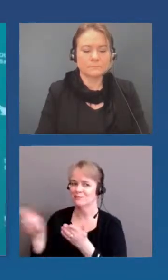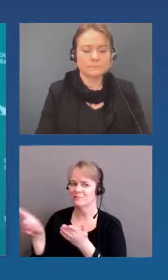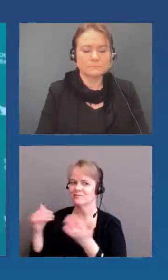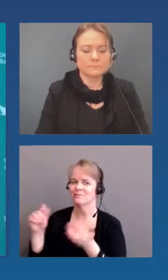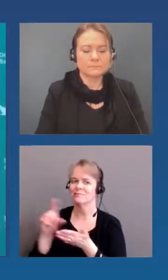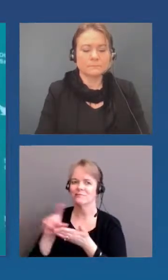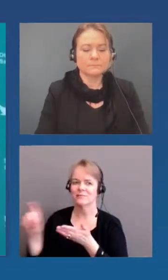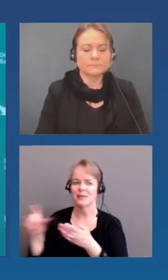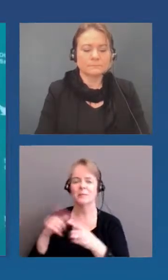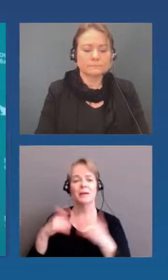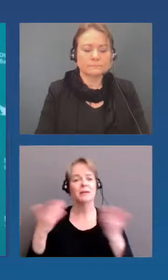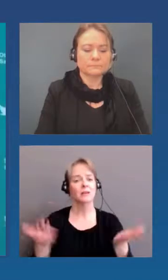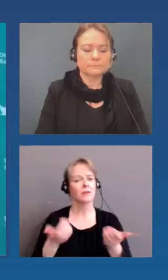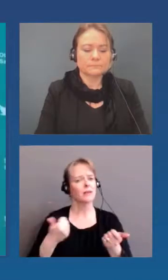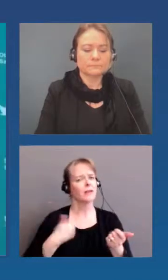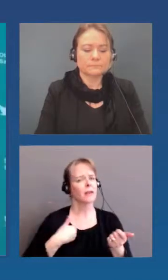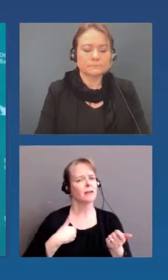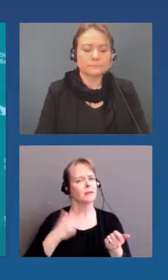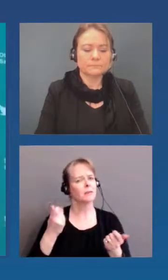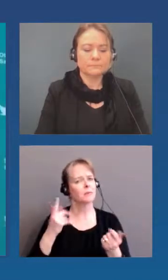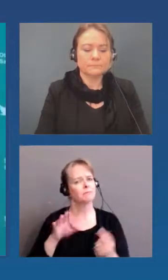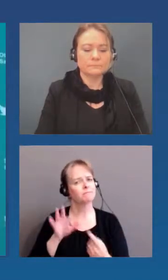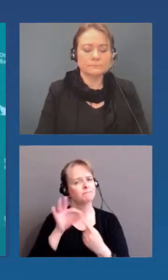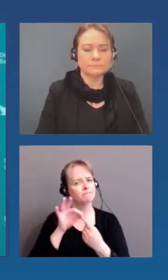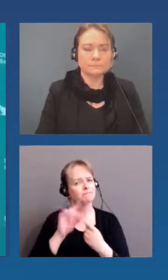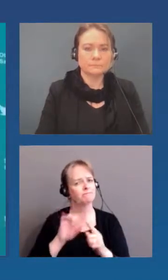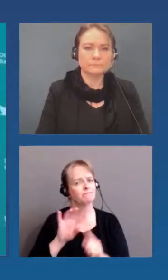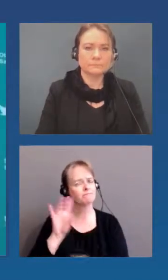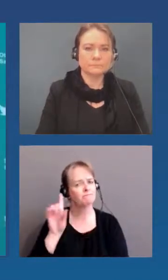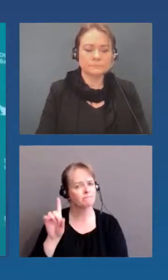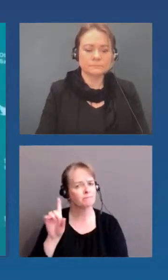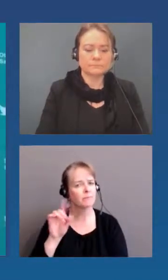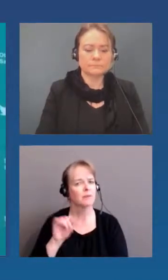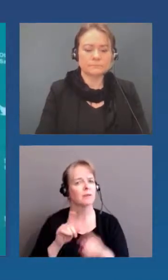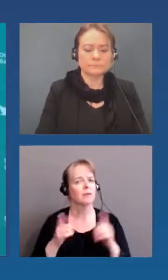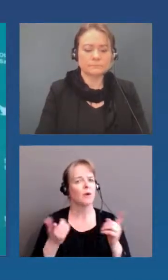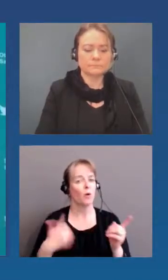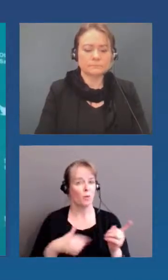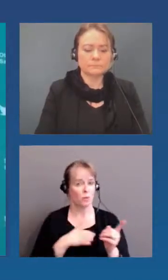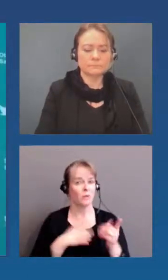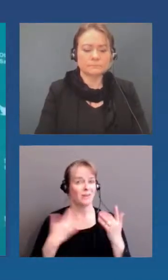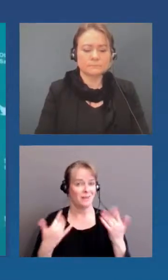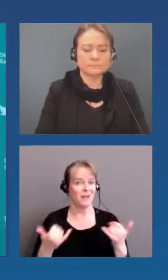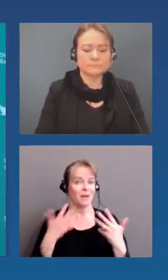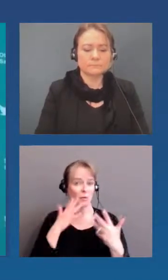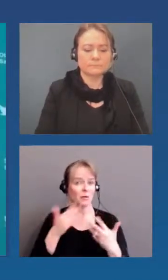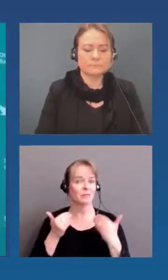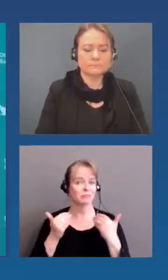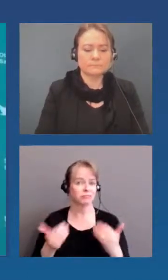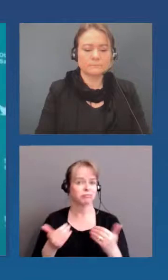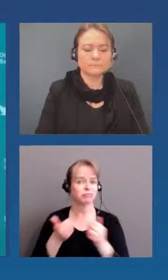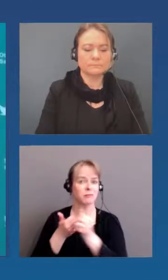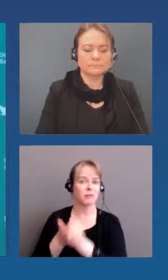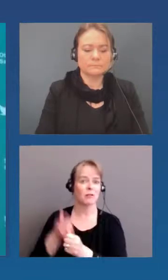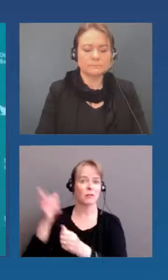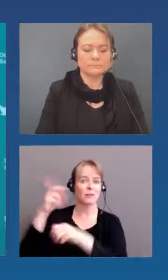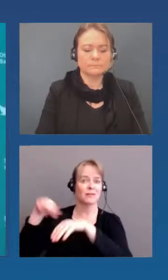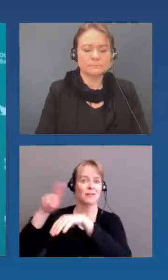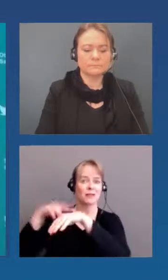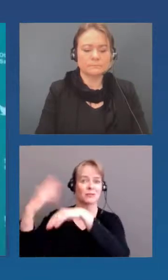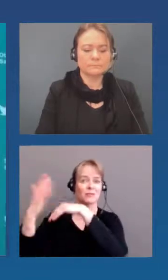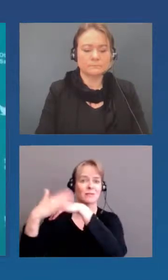situation is a little different because we are going to proceed now according to the National Advisory Committee